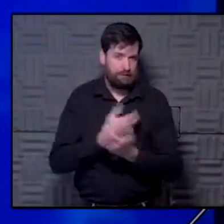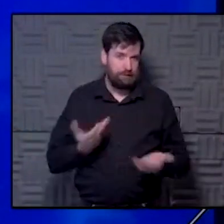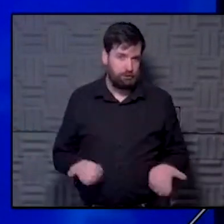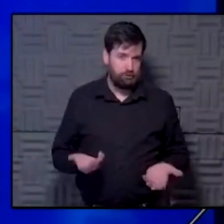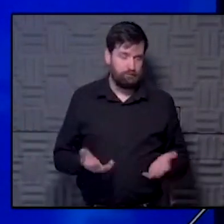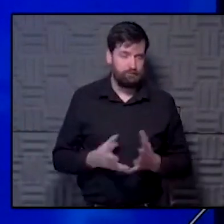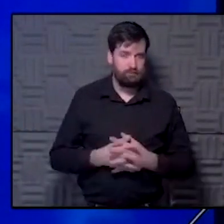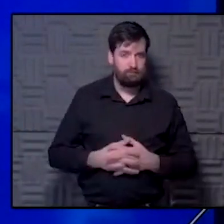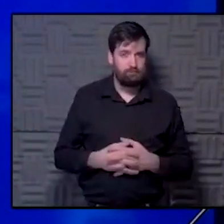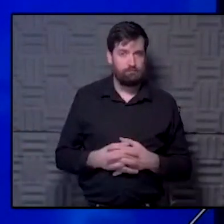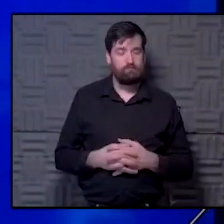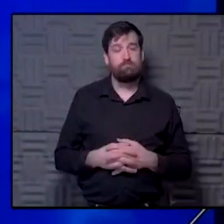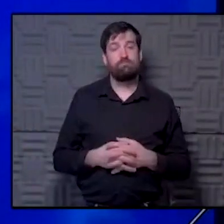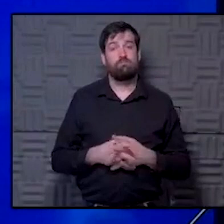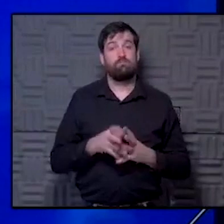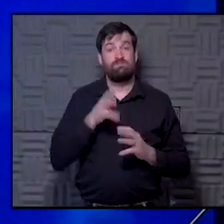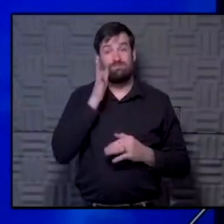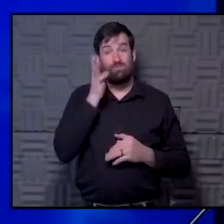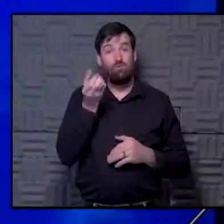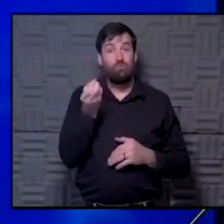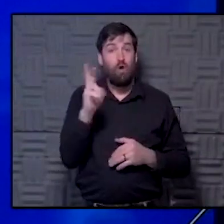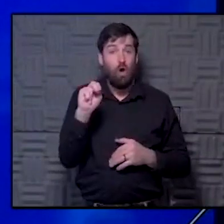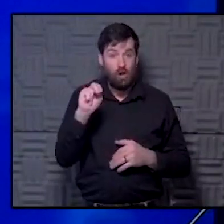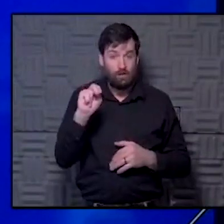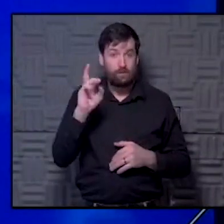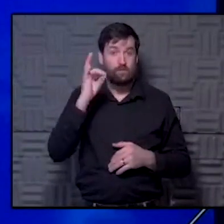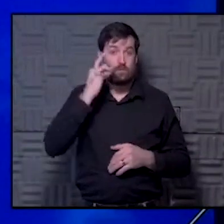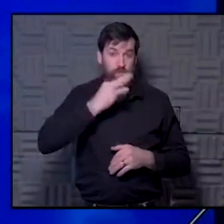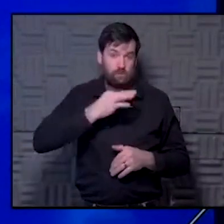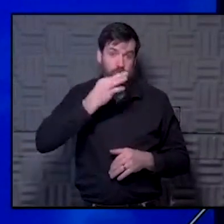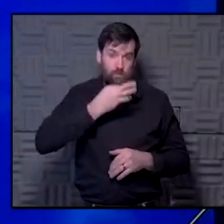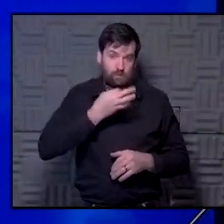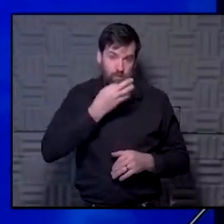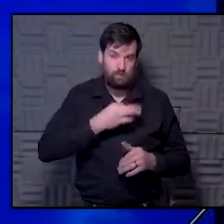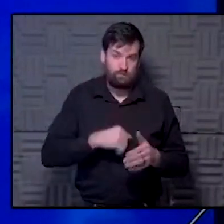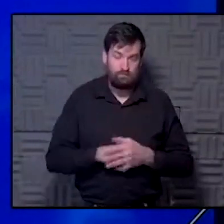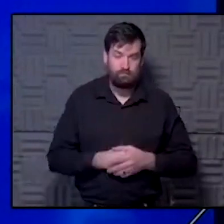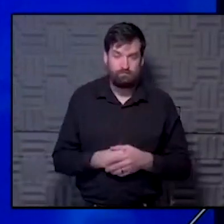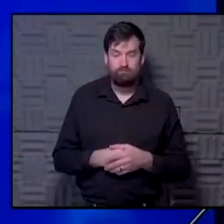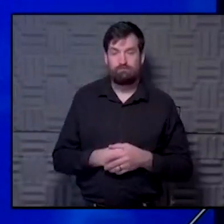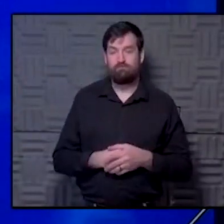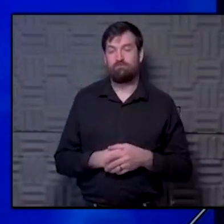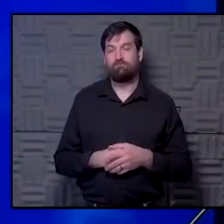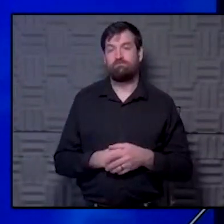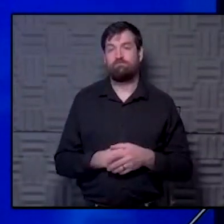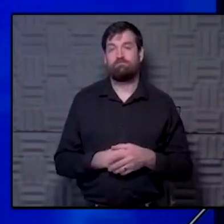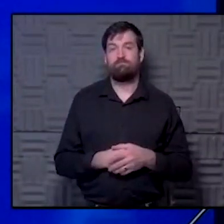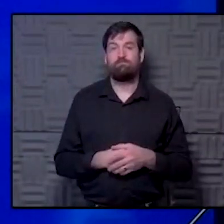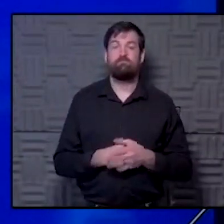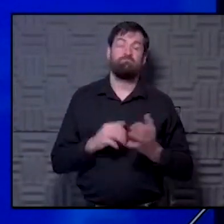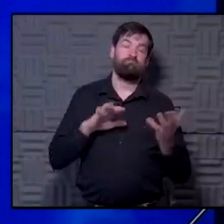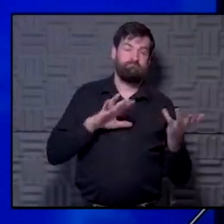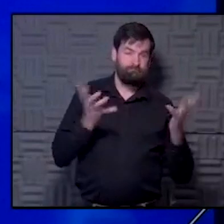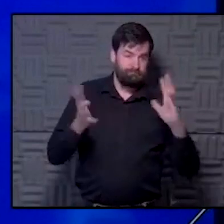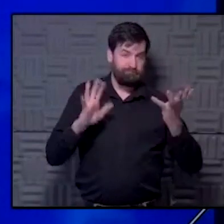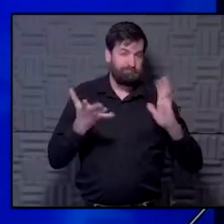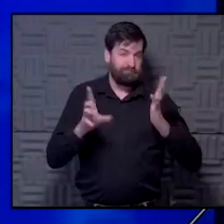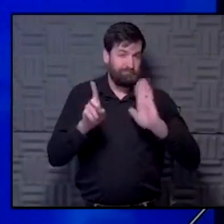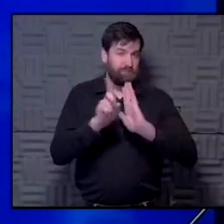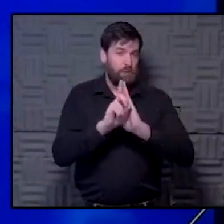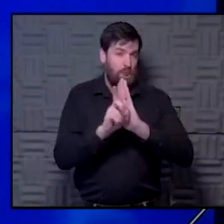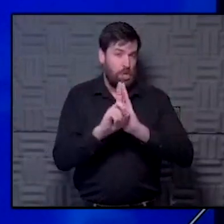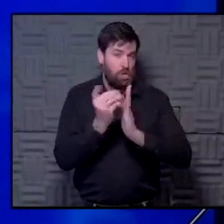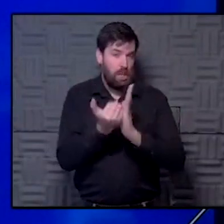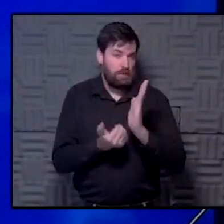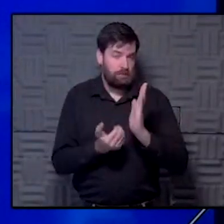be turning that on now that we're in phase 2 very, very quickly. It is sort of an alert list, I think, that you're